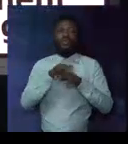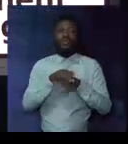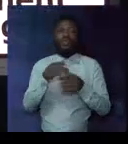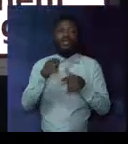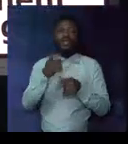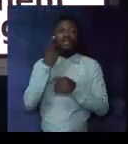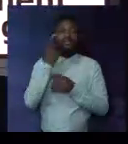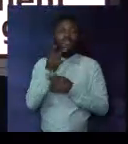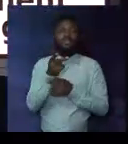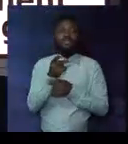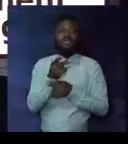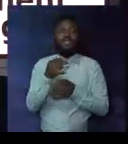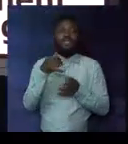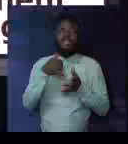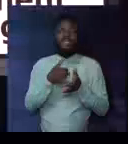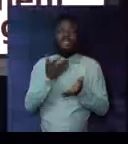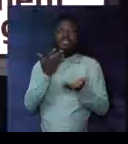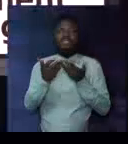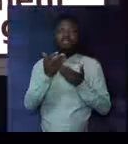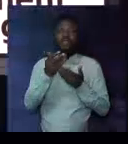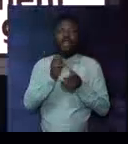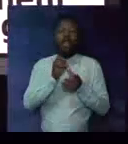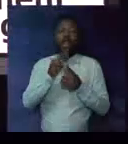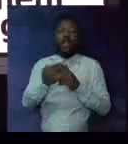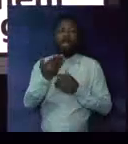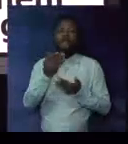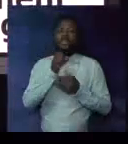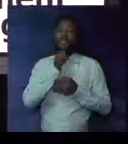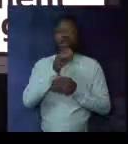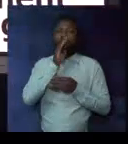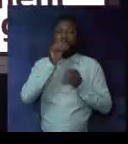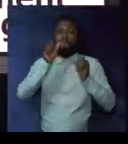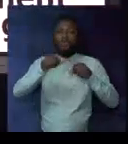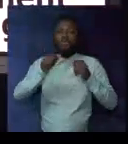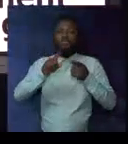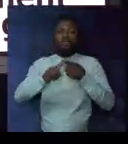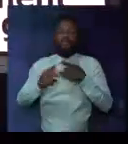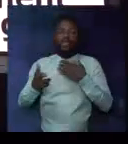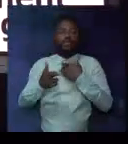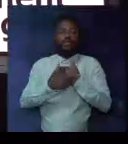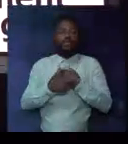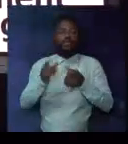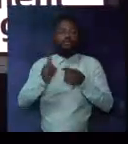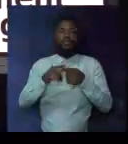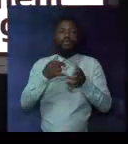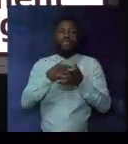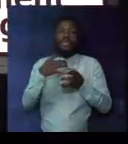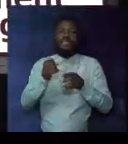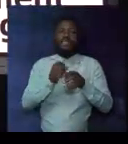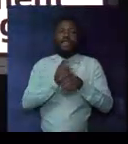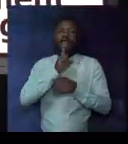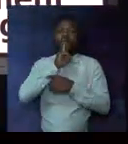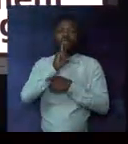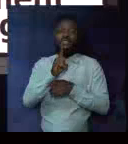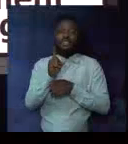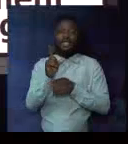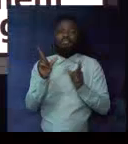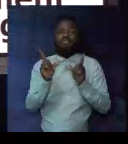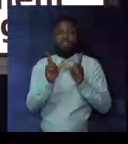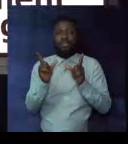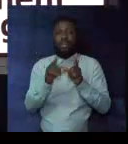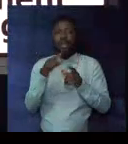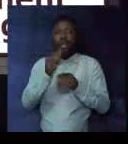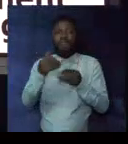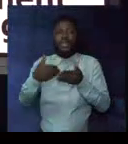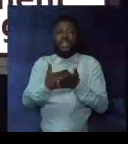on, then let's look at it may or may not be possible to restore to its original